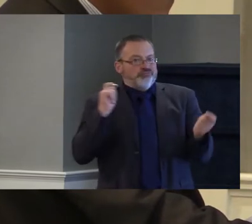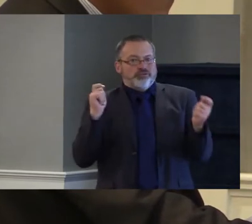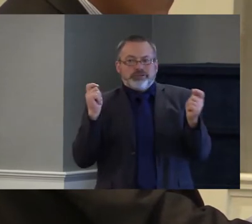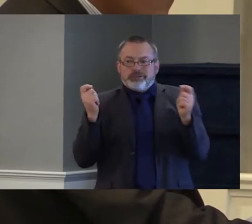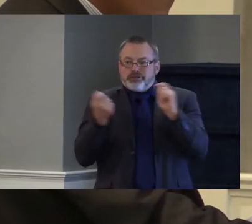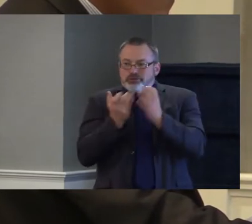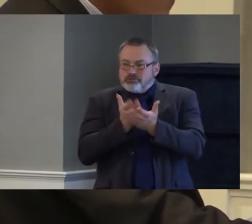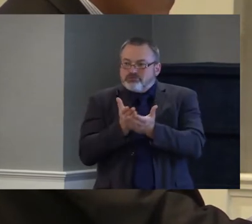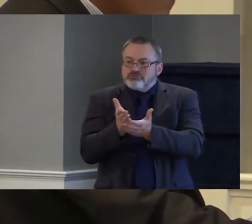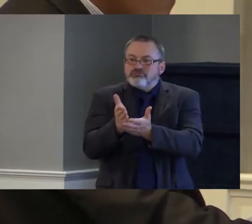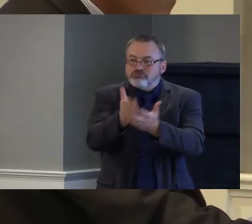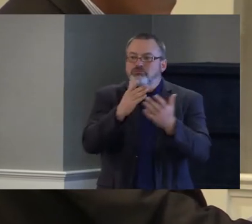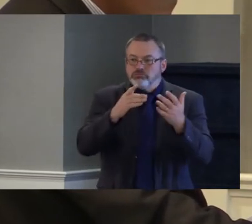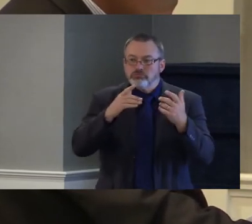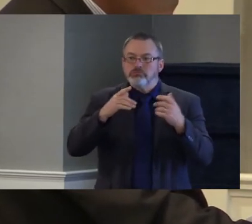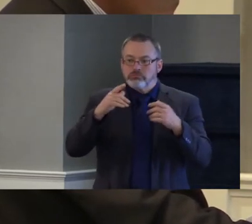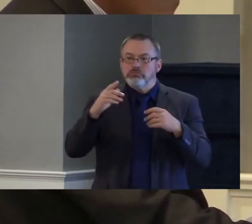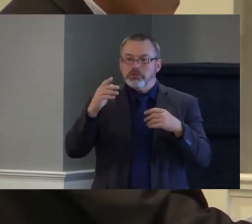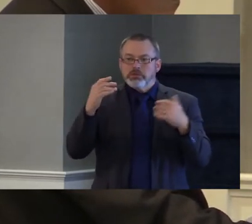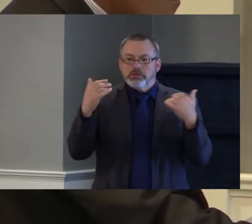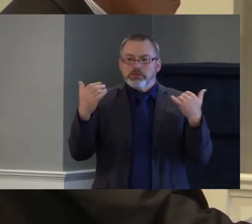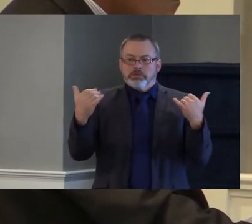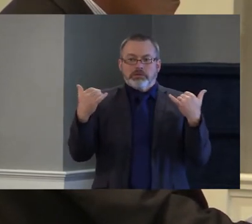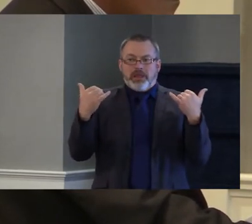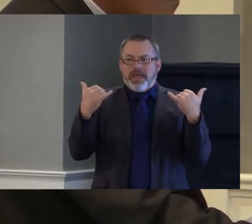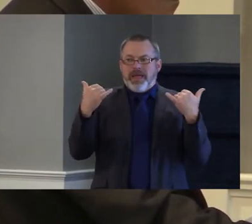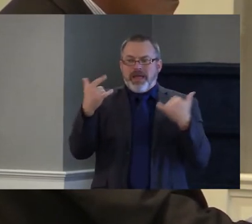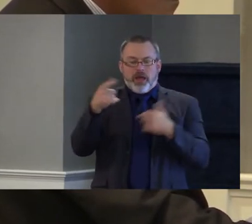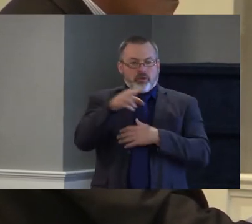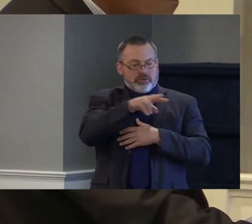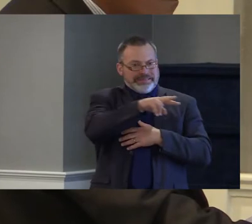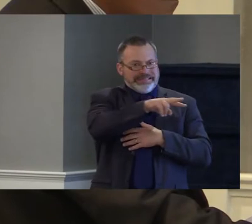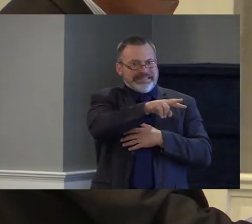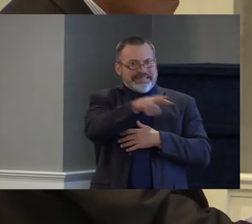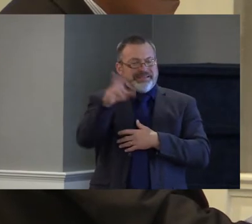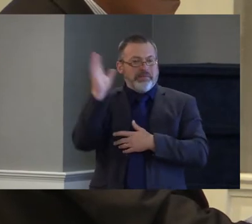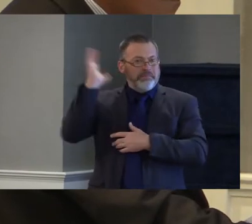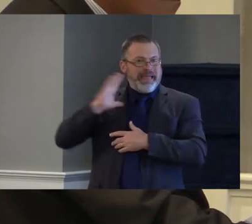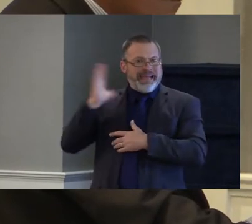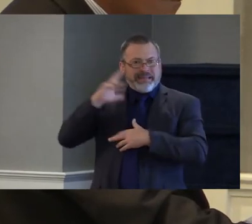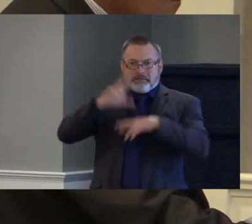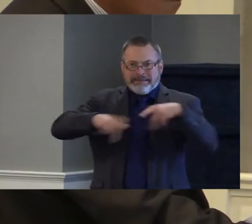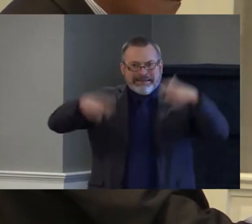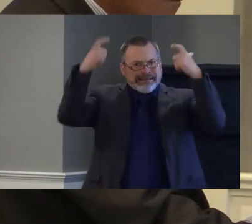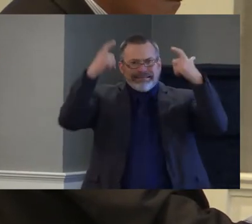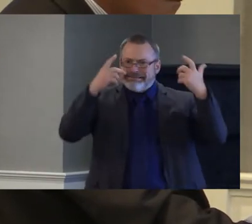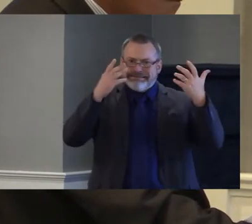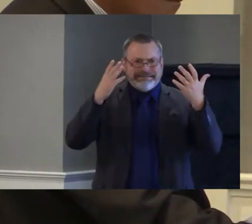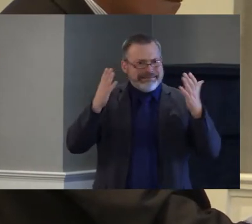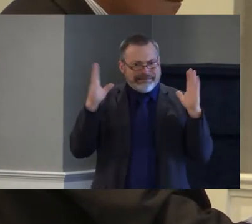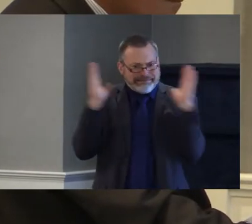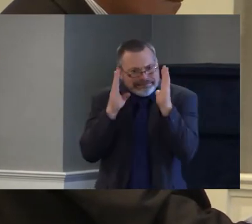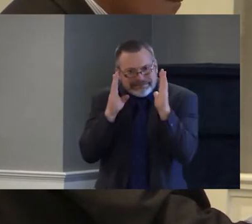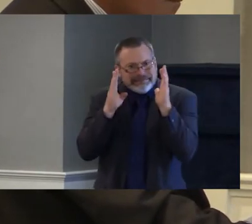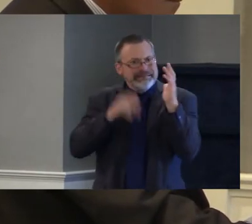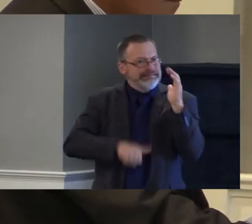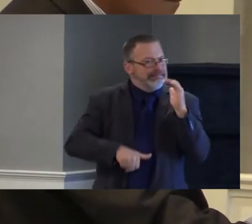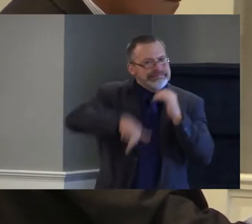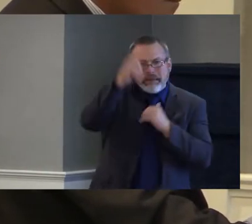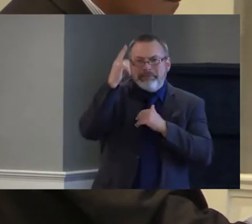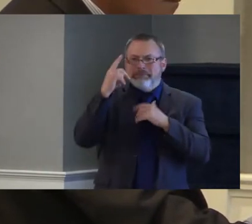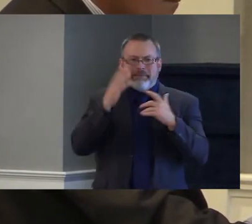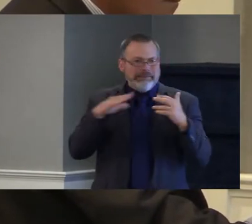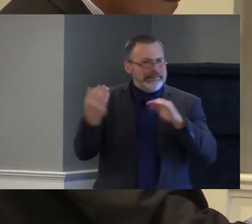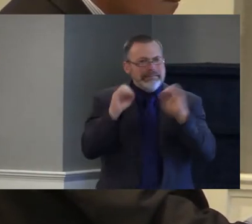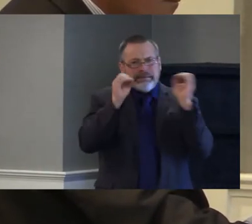accessible to those with disabilities. Most, if not all, street corners now bear curb cuts. Buses now have lifts and ramps